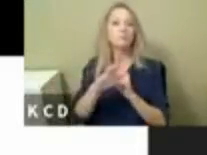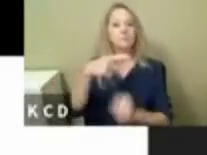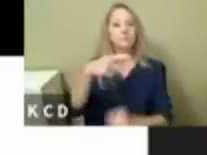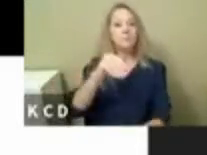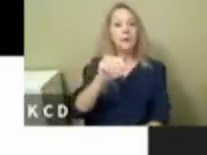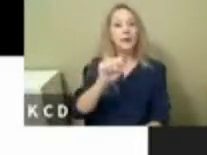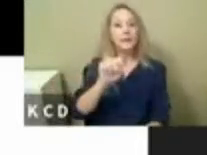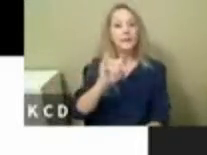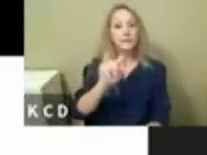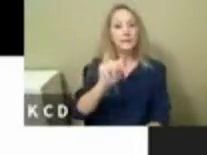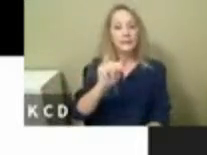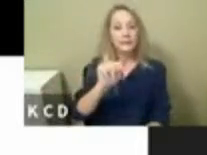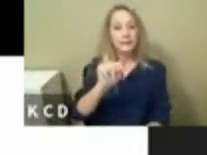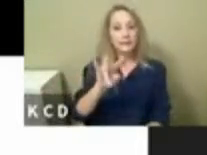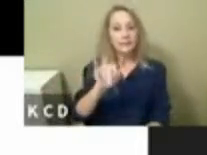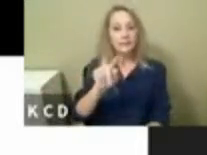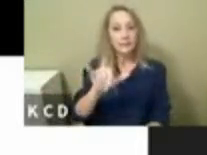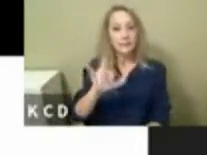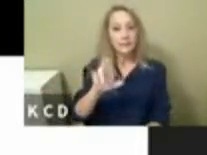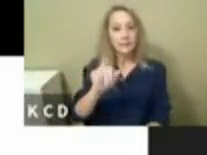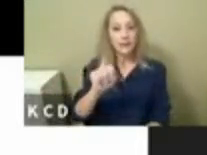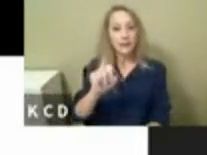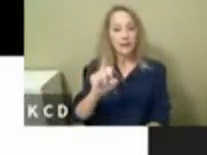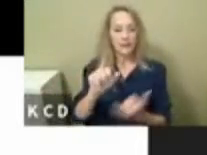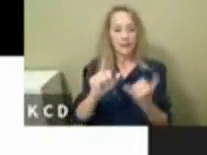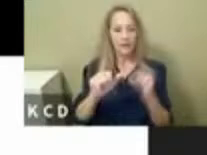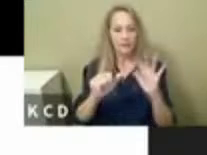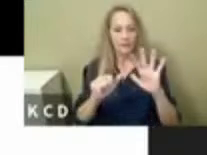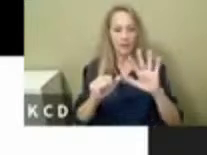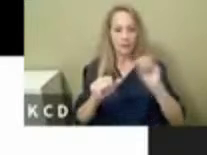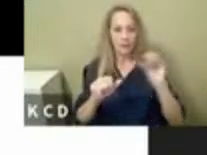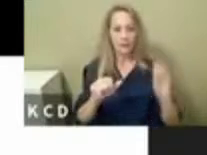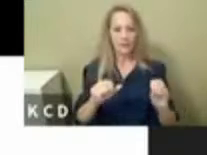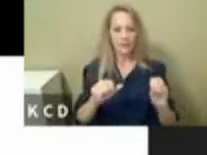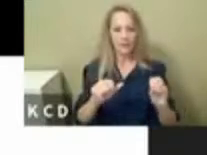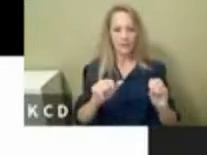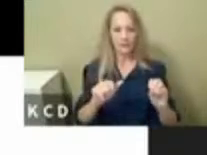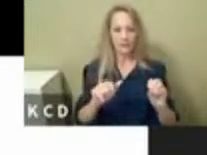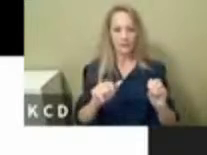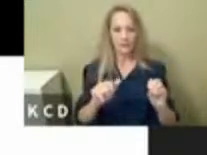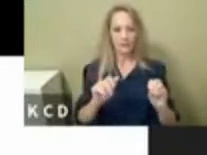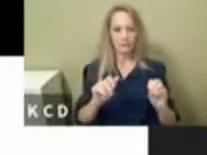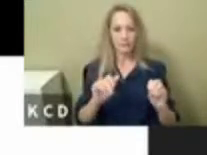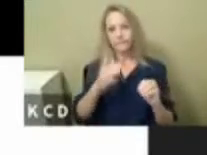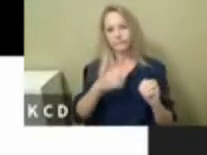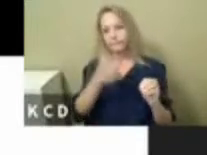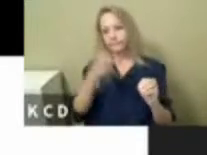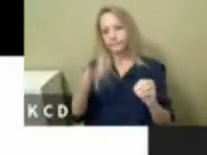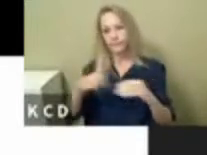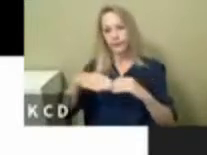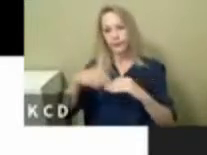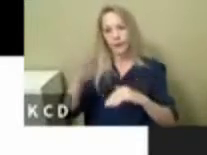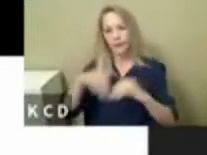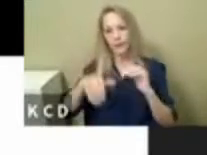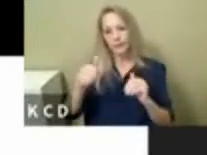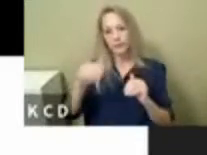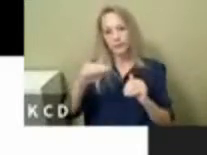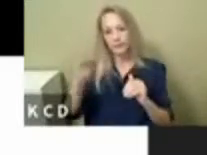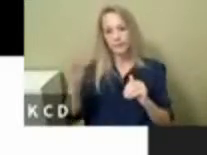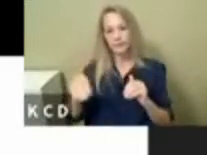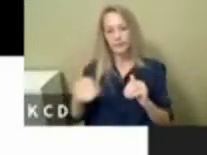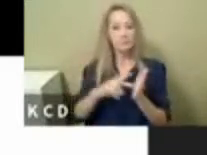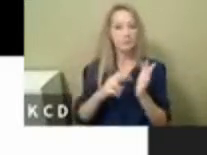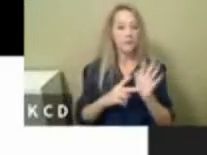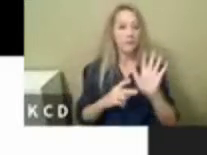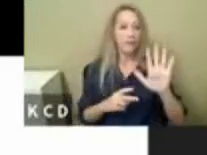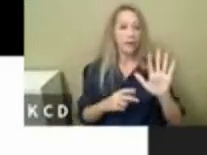now is 5% as reflected from our previous discussions, and then greater than 10%. And the new case is 5 per 100,000